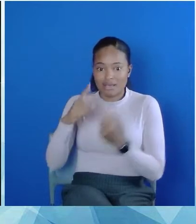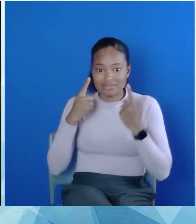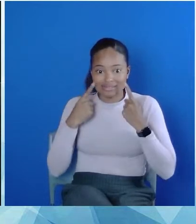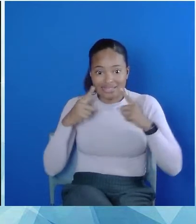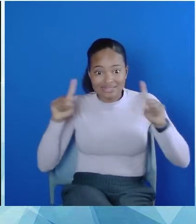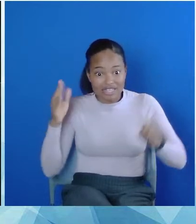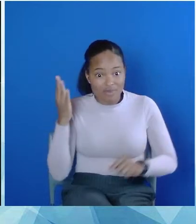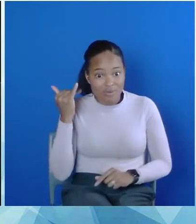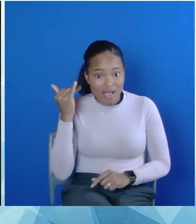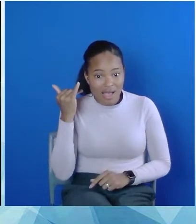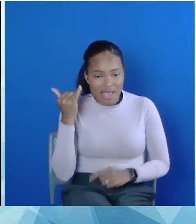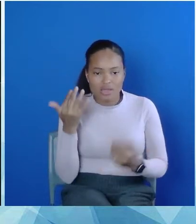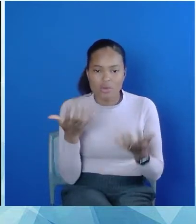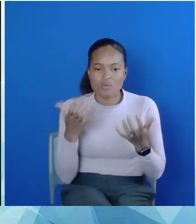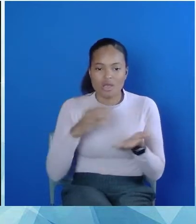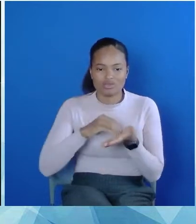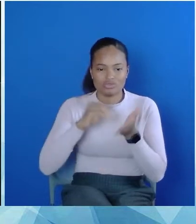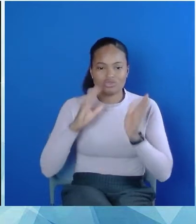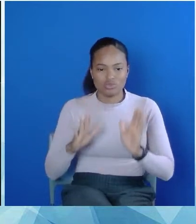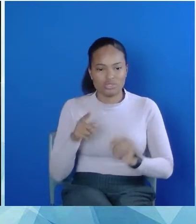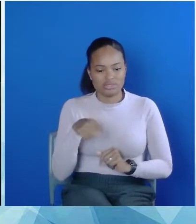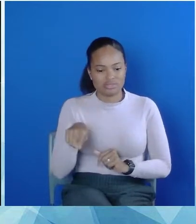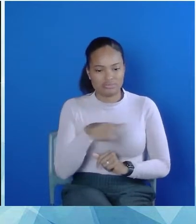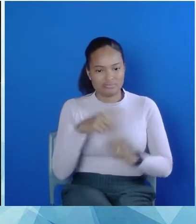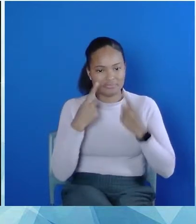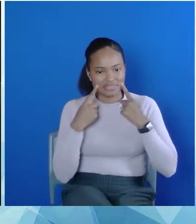be successful.